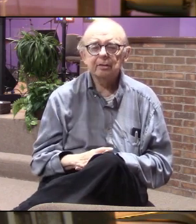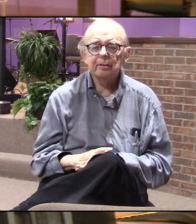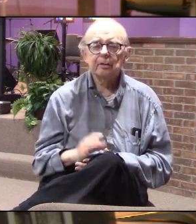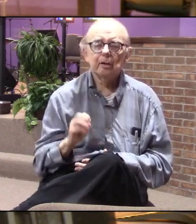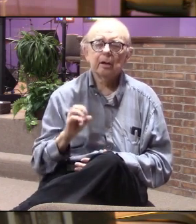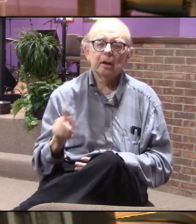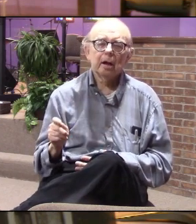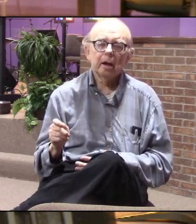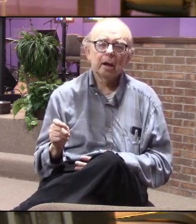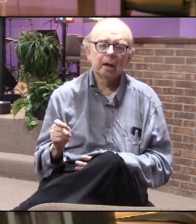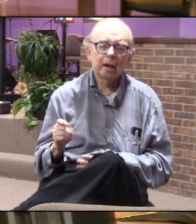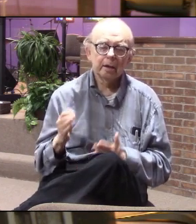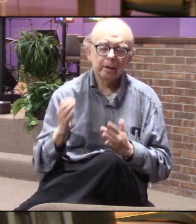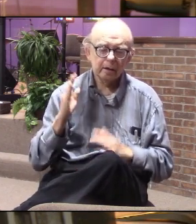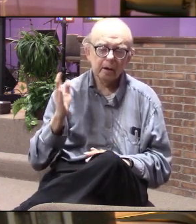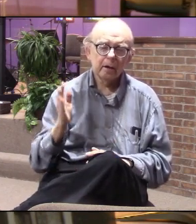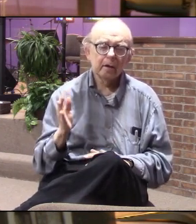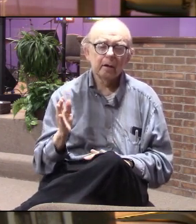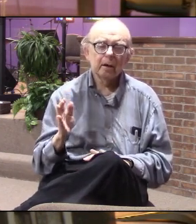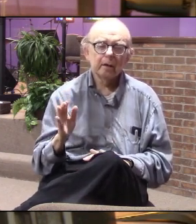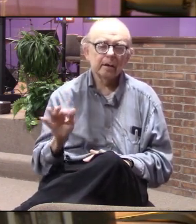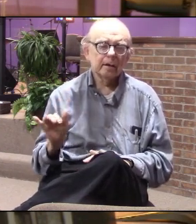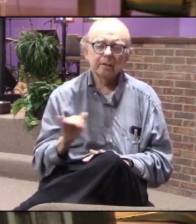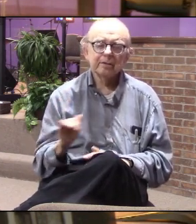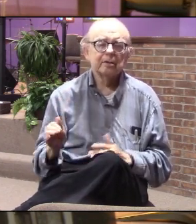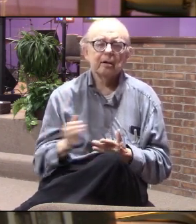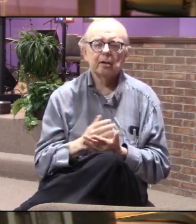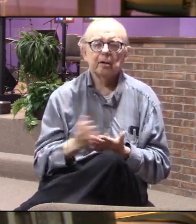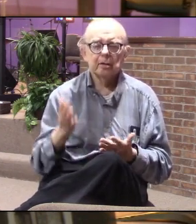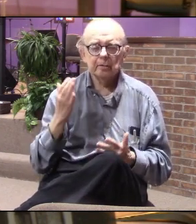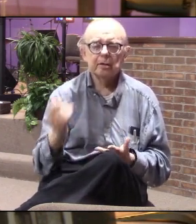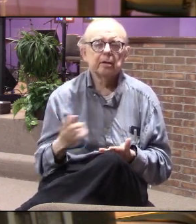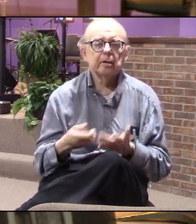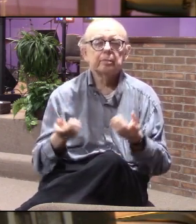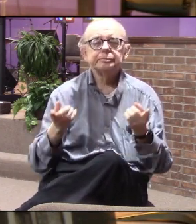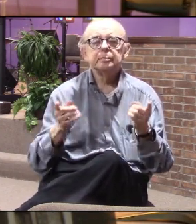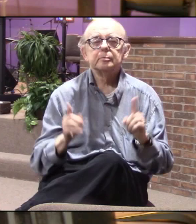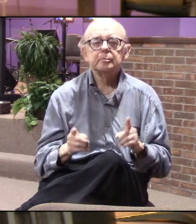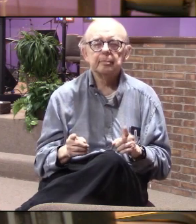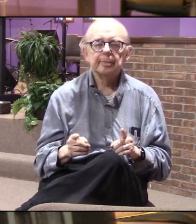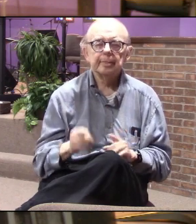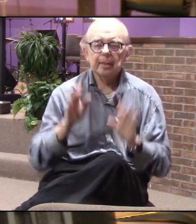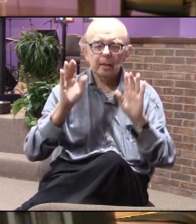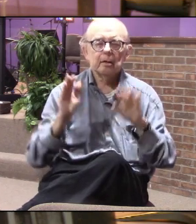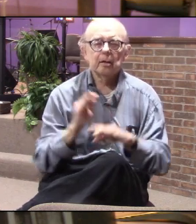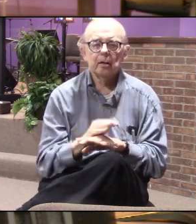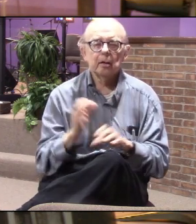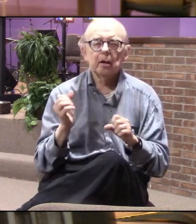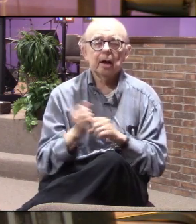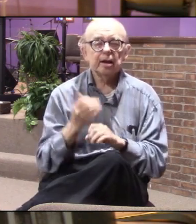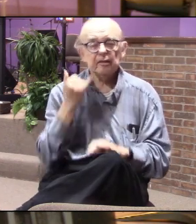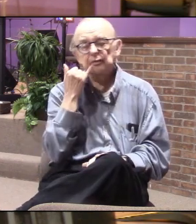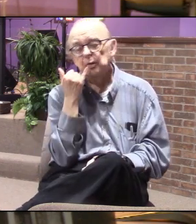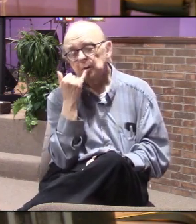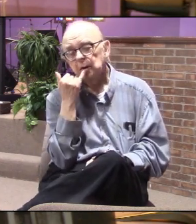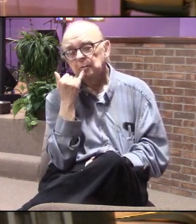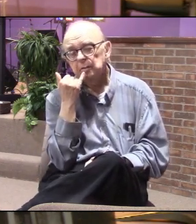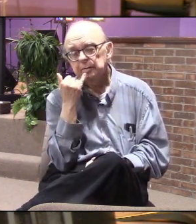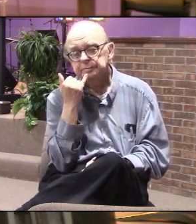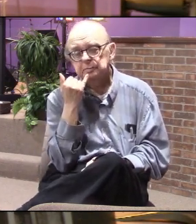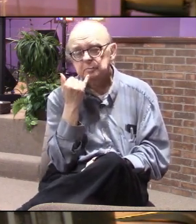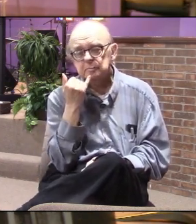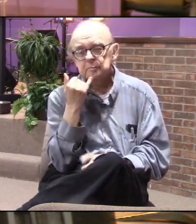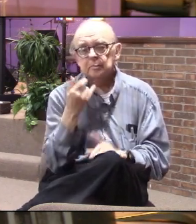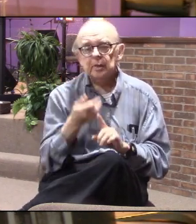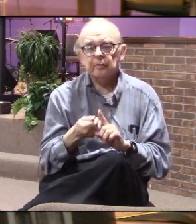Well, so the message today was just the same thing, because what happened was Sunday night I got a phone call